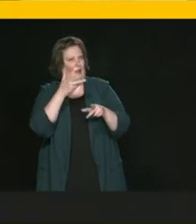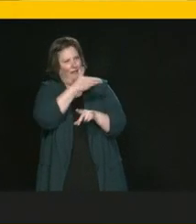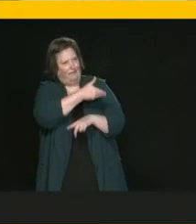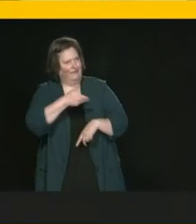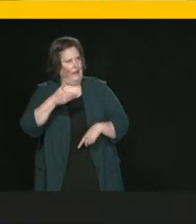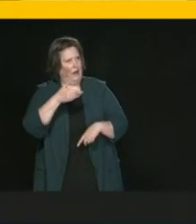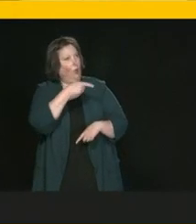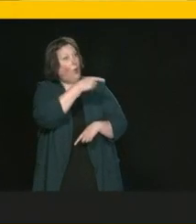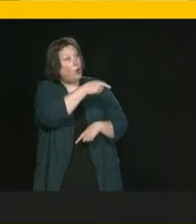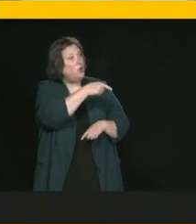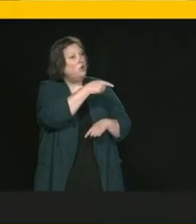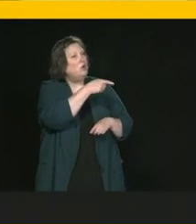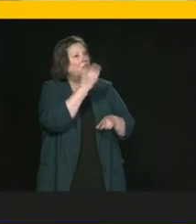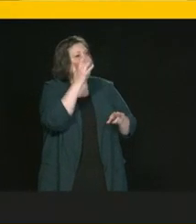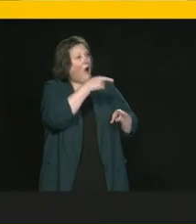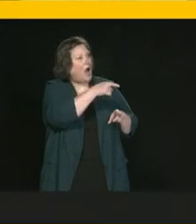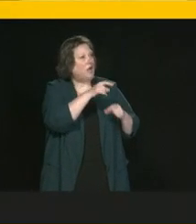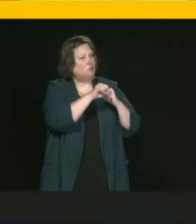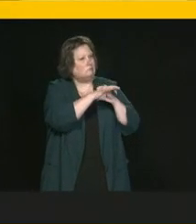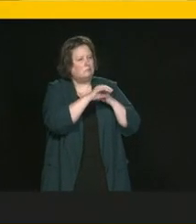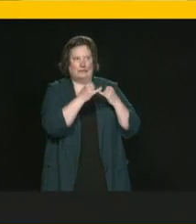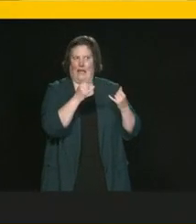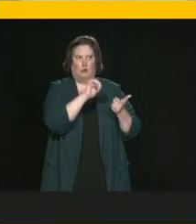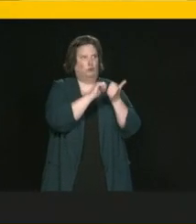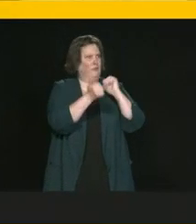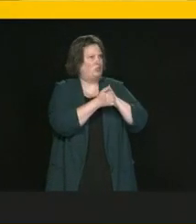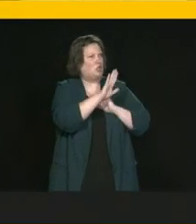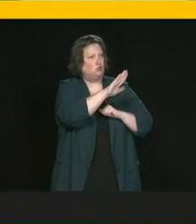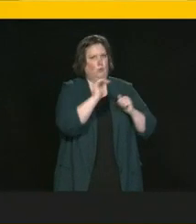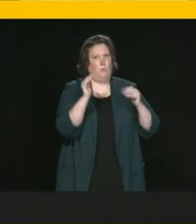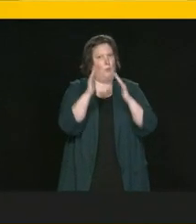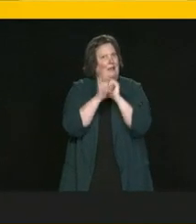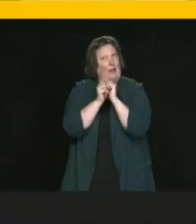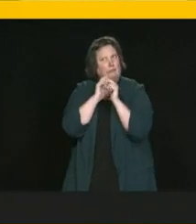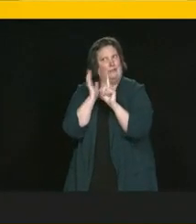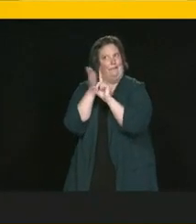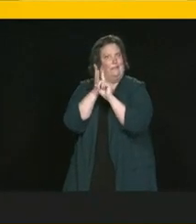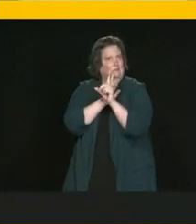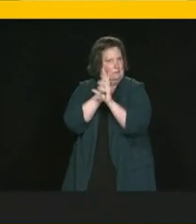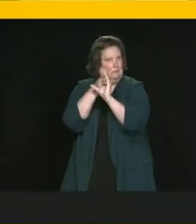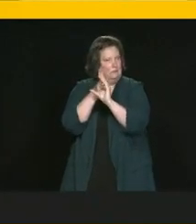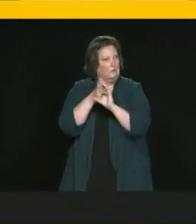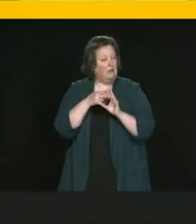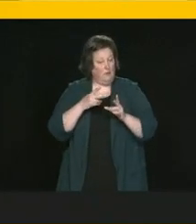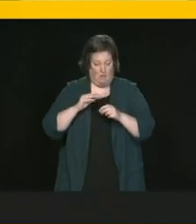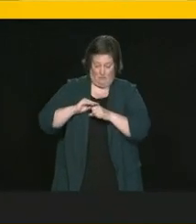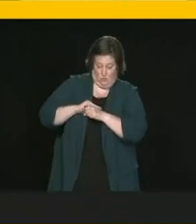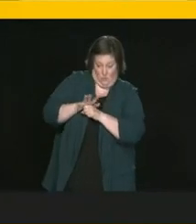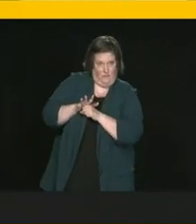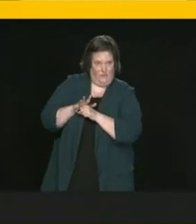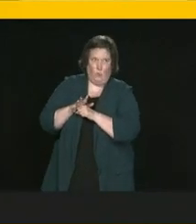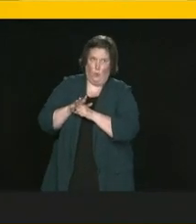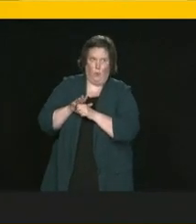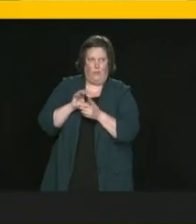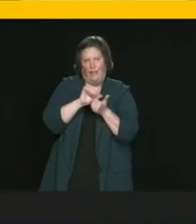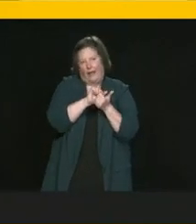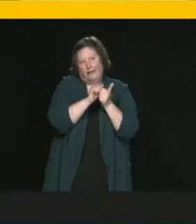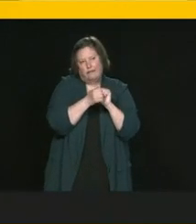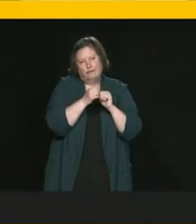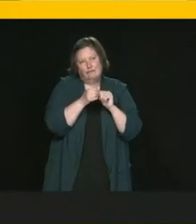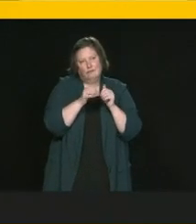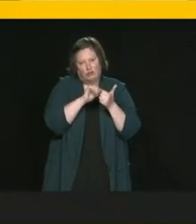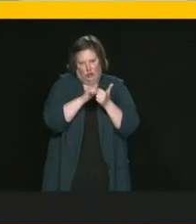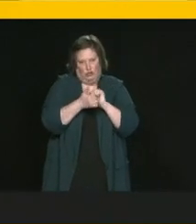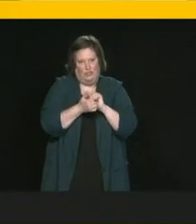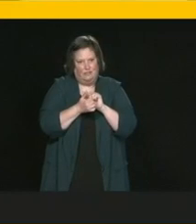now. And I'm wondering if you can talk to us about how the pandemic has influenced and has changed what you're saying to members